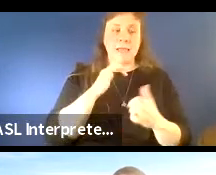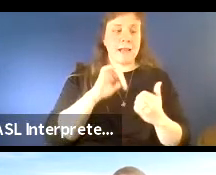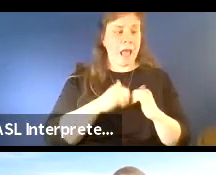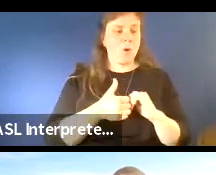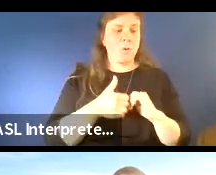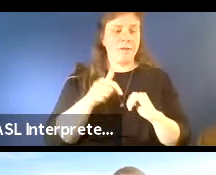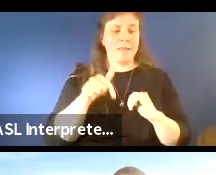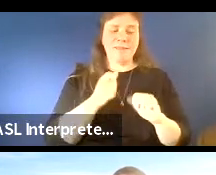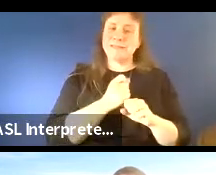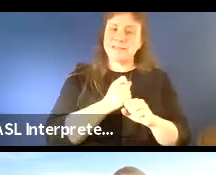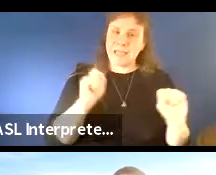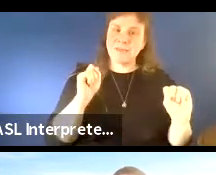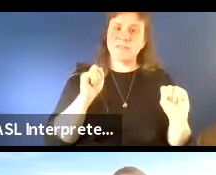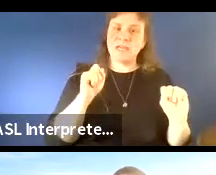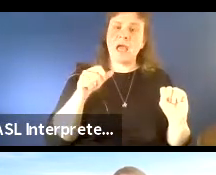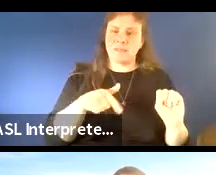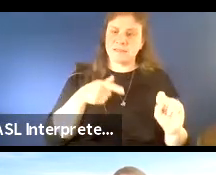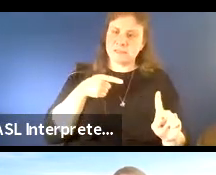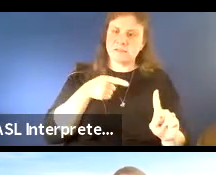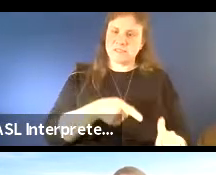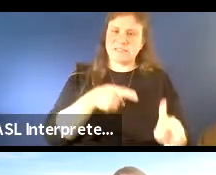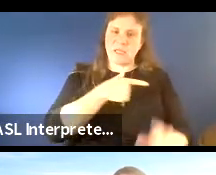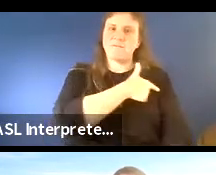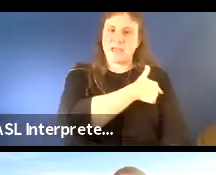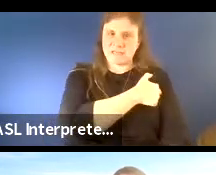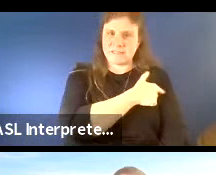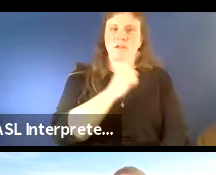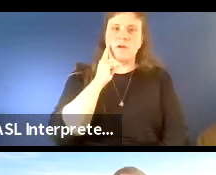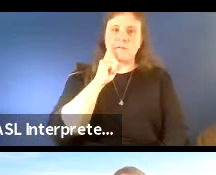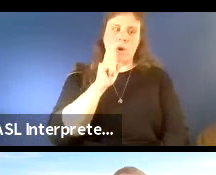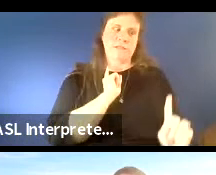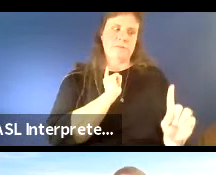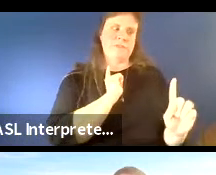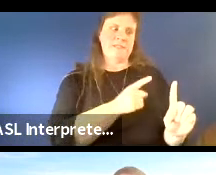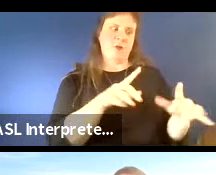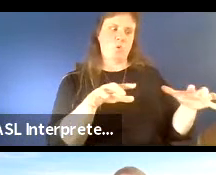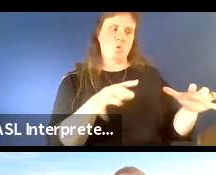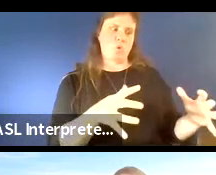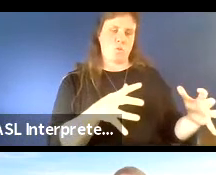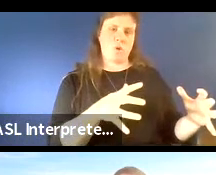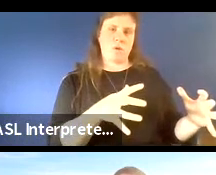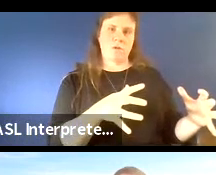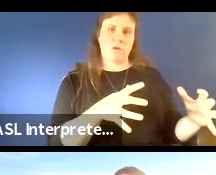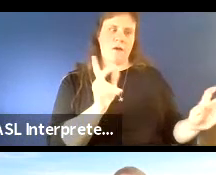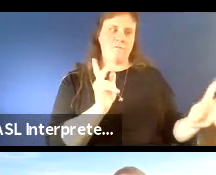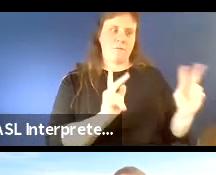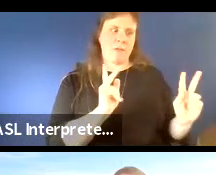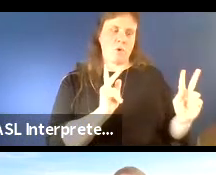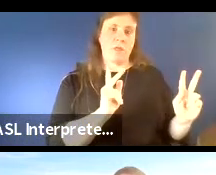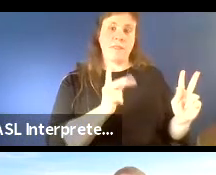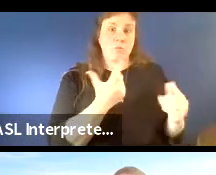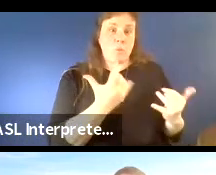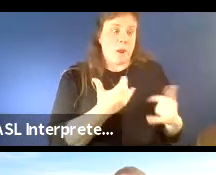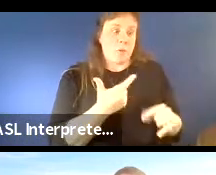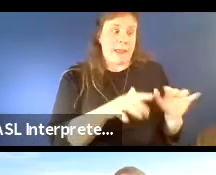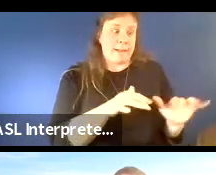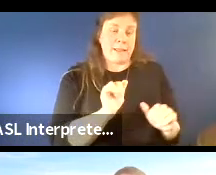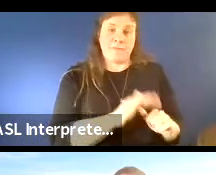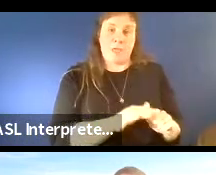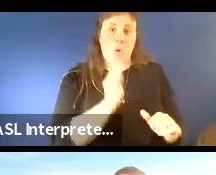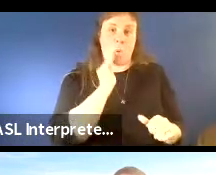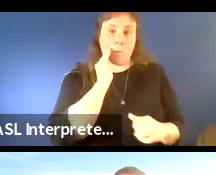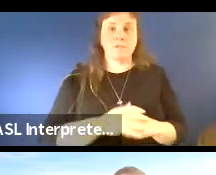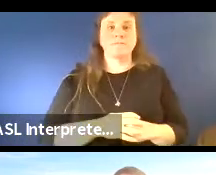the safety of this vaccine for a particular group of that can't leave their homes. Yeah, I